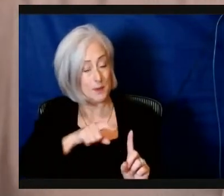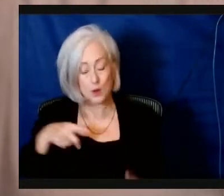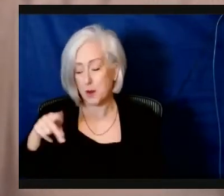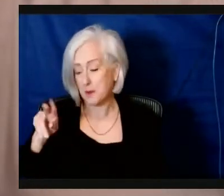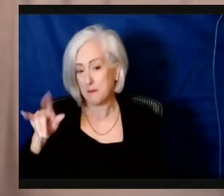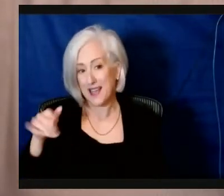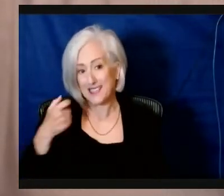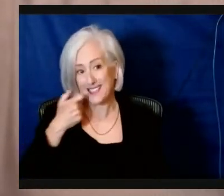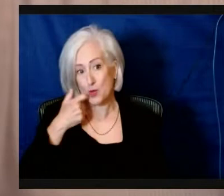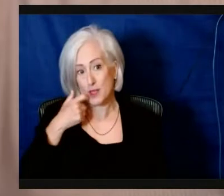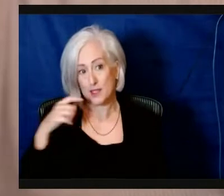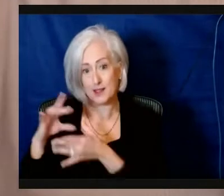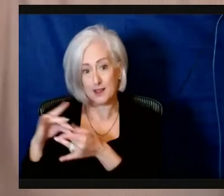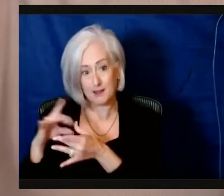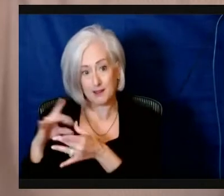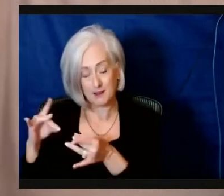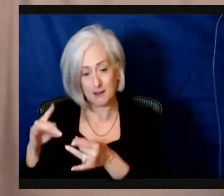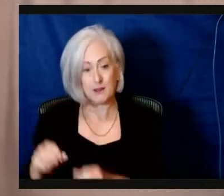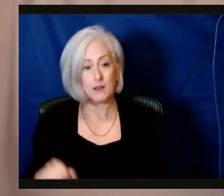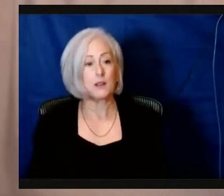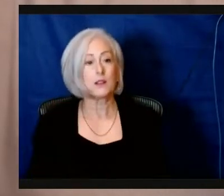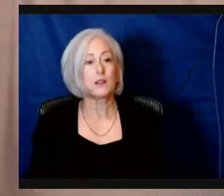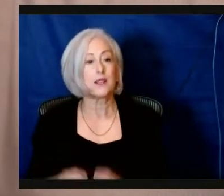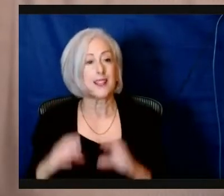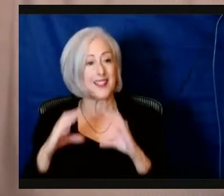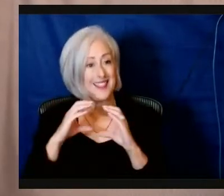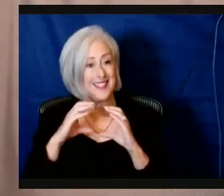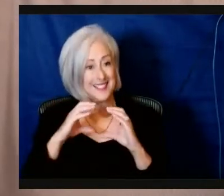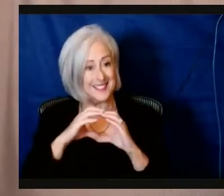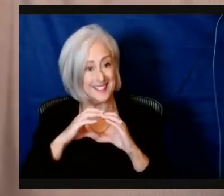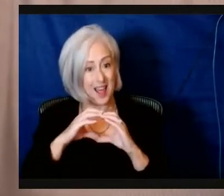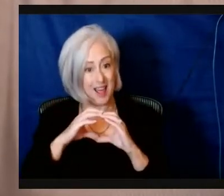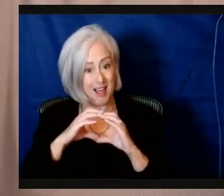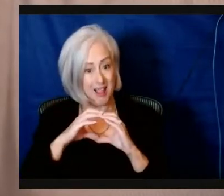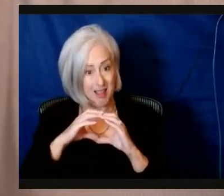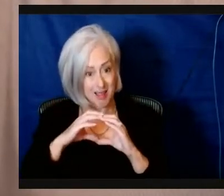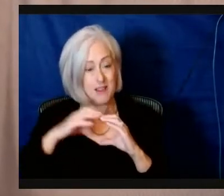cell surface receptors, when they receive a signal,